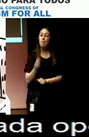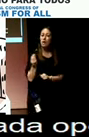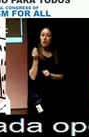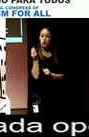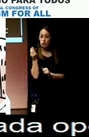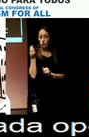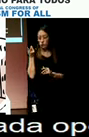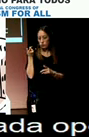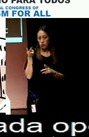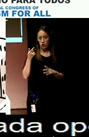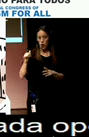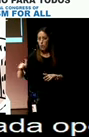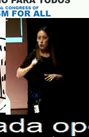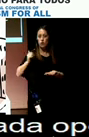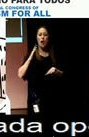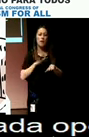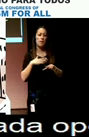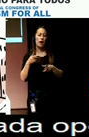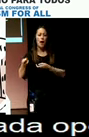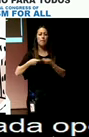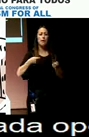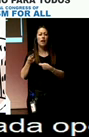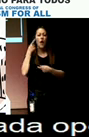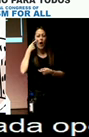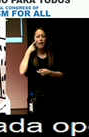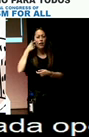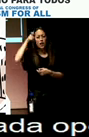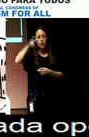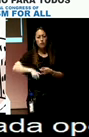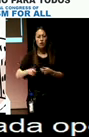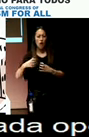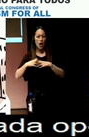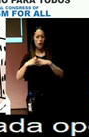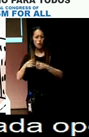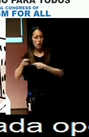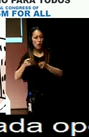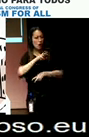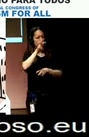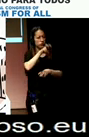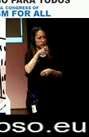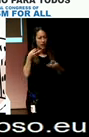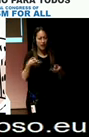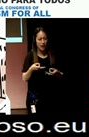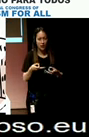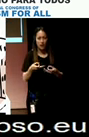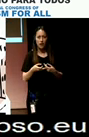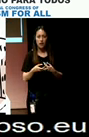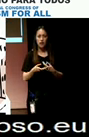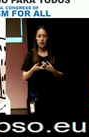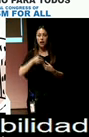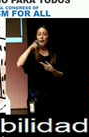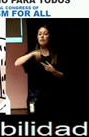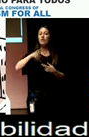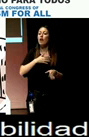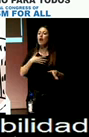in need, so what the industry was looking for in a platform, what were the potential buyers, so the potential